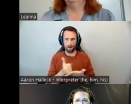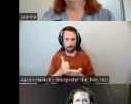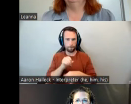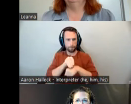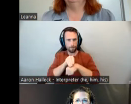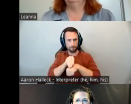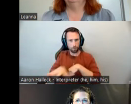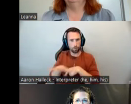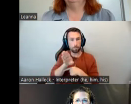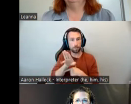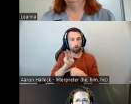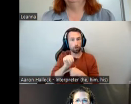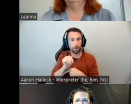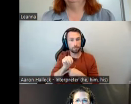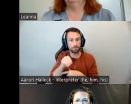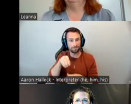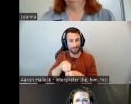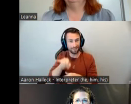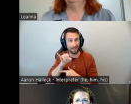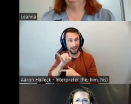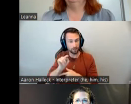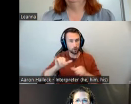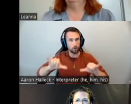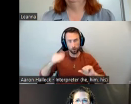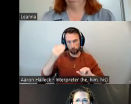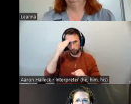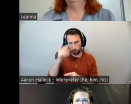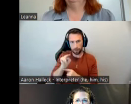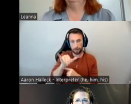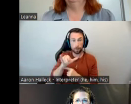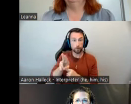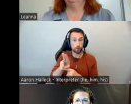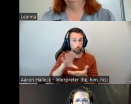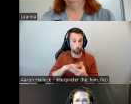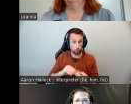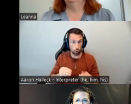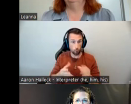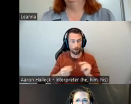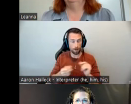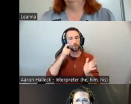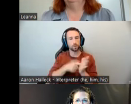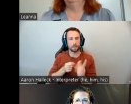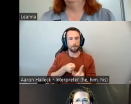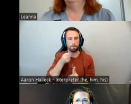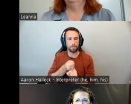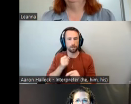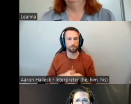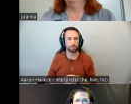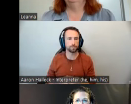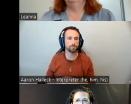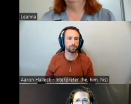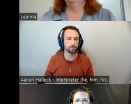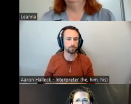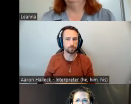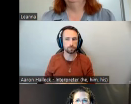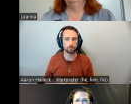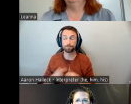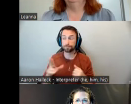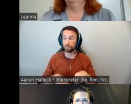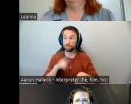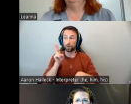NYU story, so that people can start noticing the impact of the work that we are doing. Yeah. And of